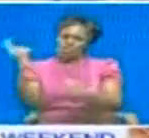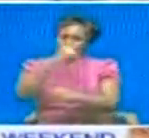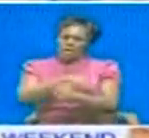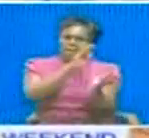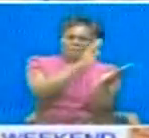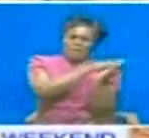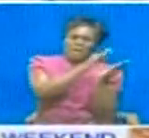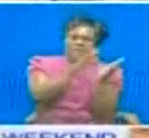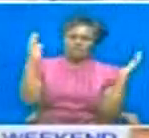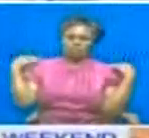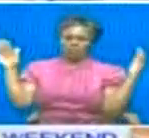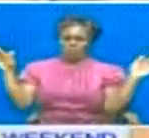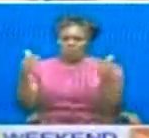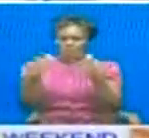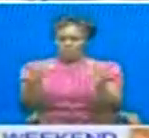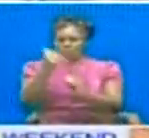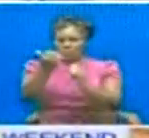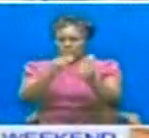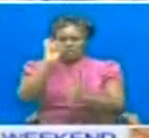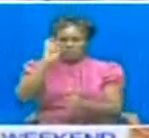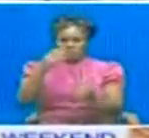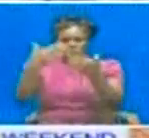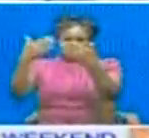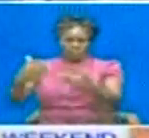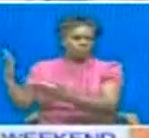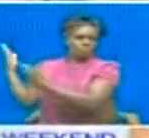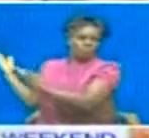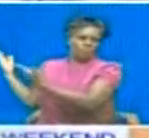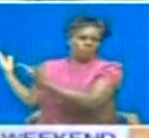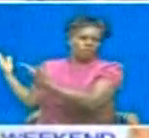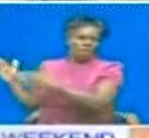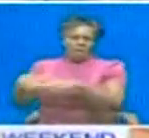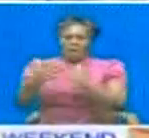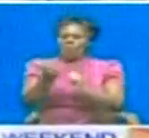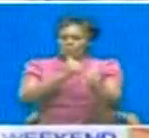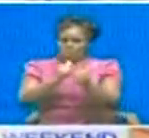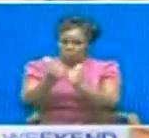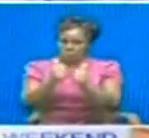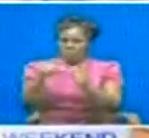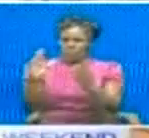Open Golf Championships. And looking at the leaderboard, it will surely be a tight battle,